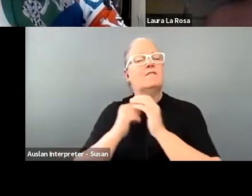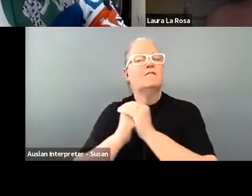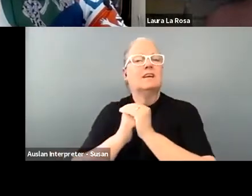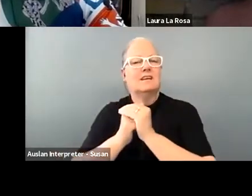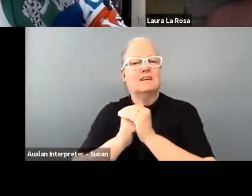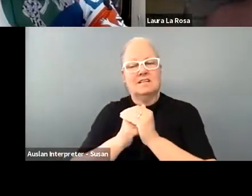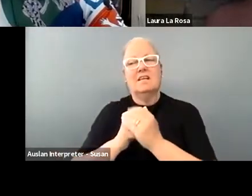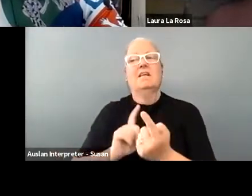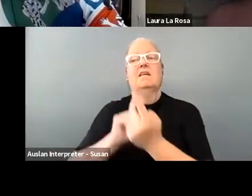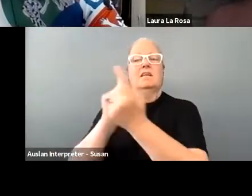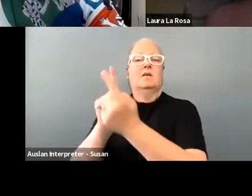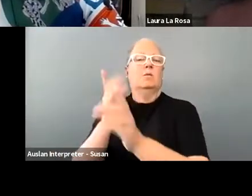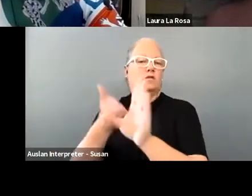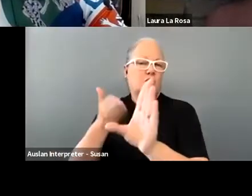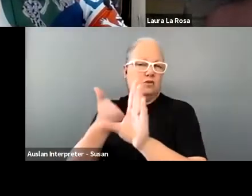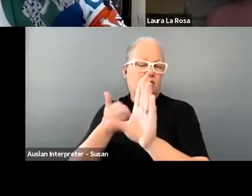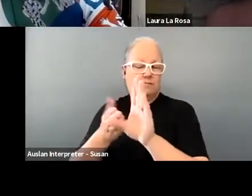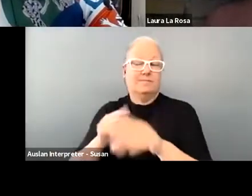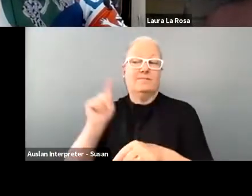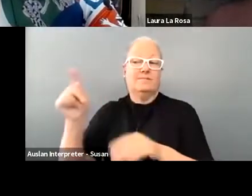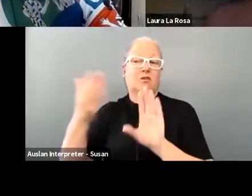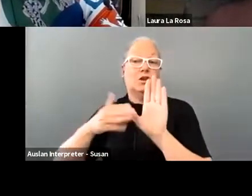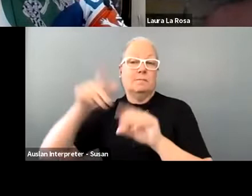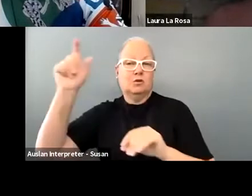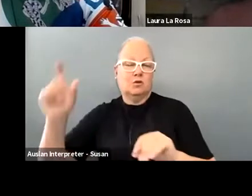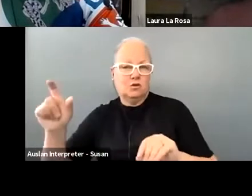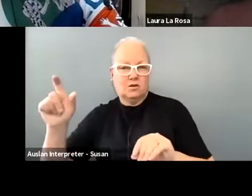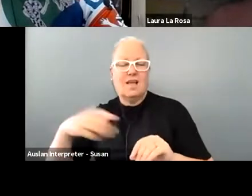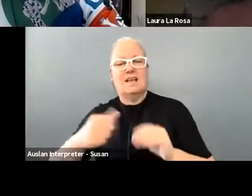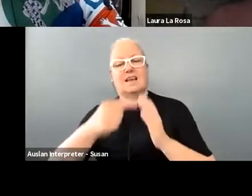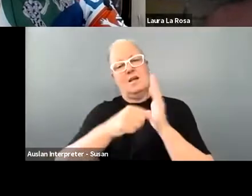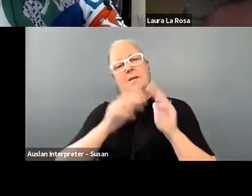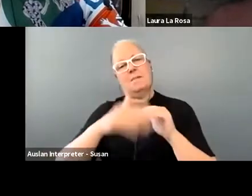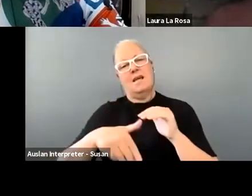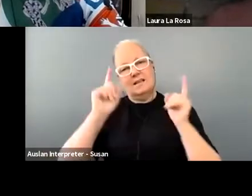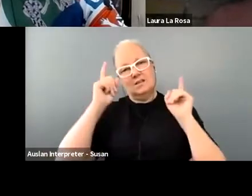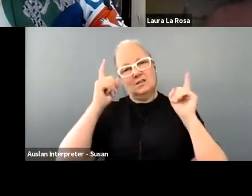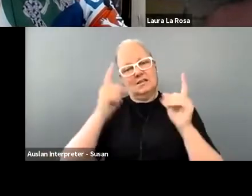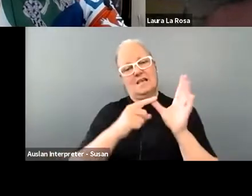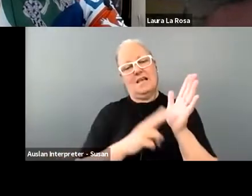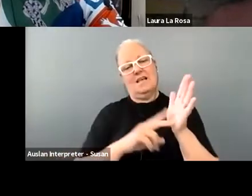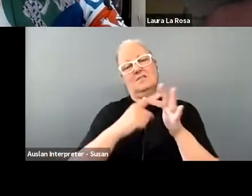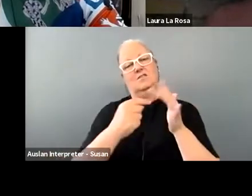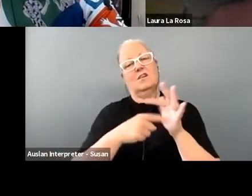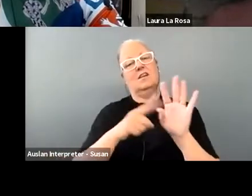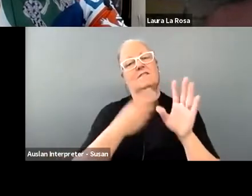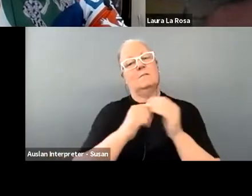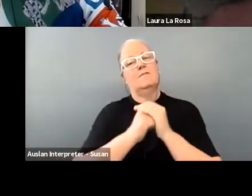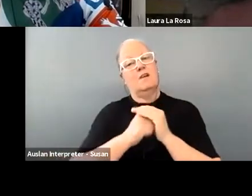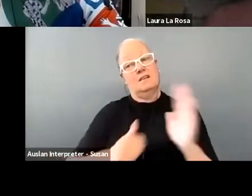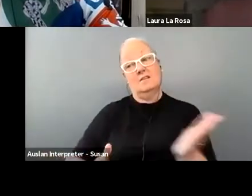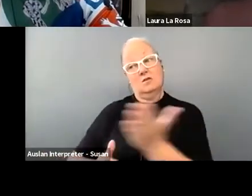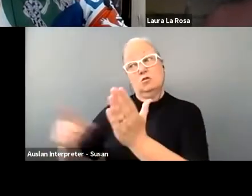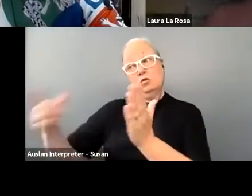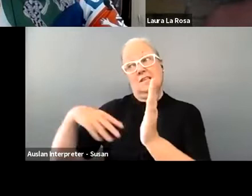see a psychologist, and this psychologist pulled out an article about anxiety for my friend and gave it to him and said, you should